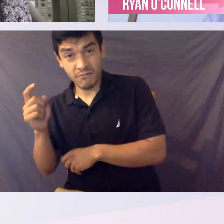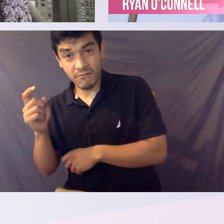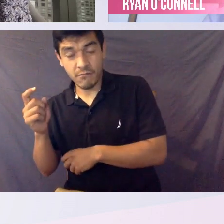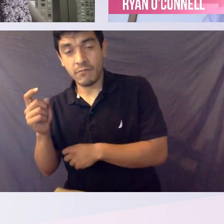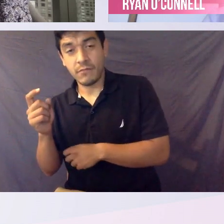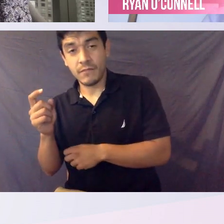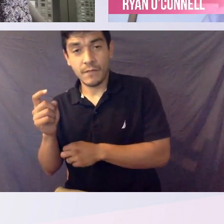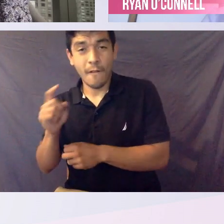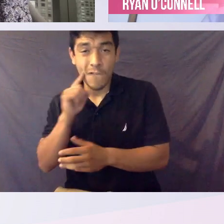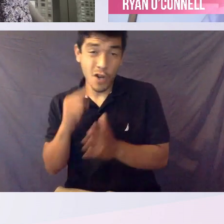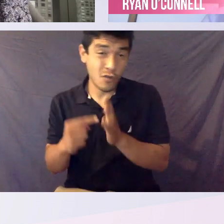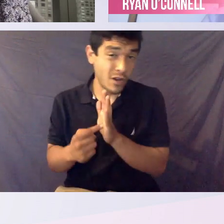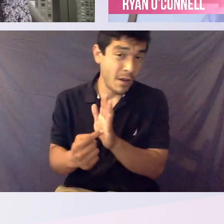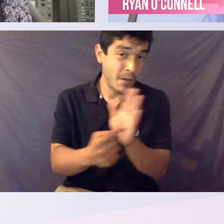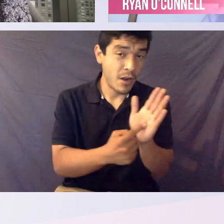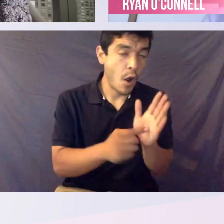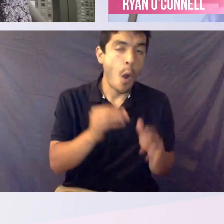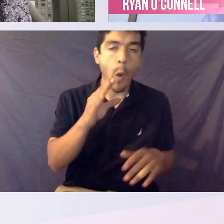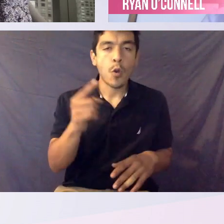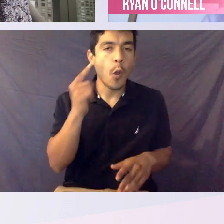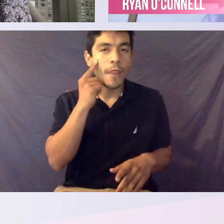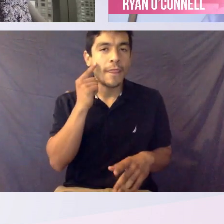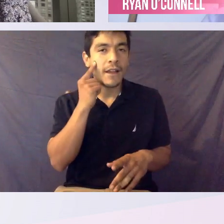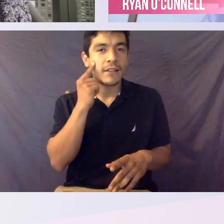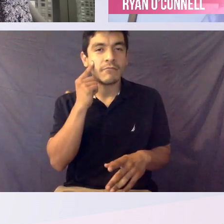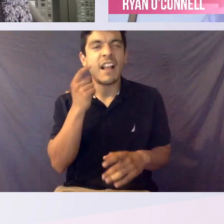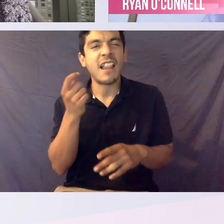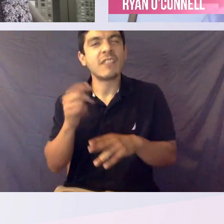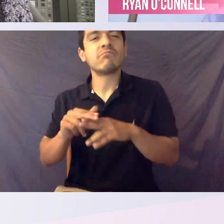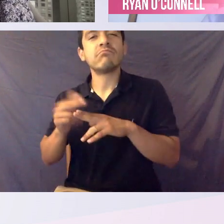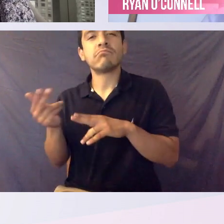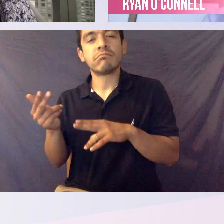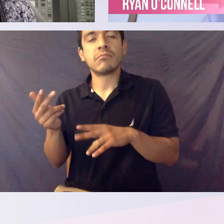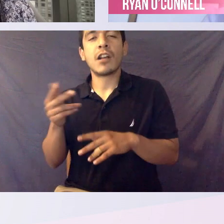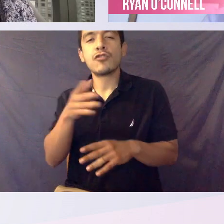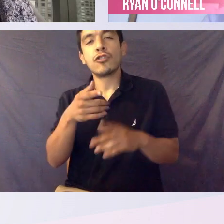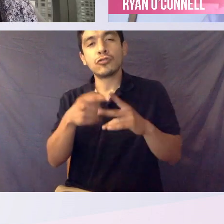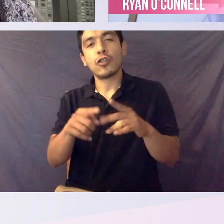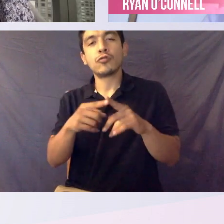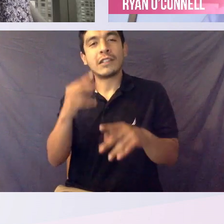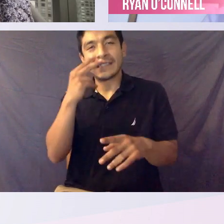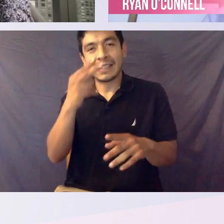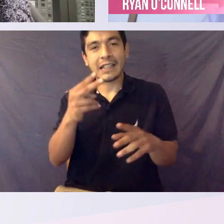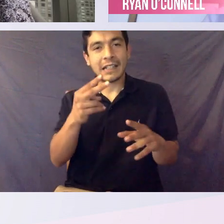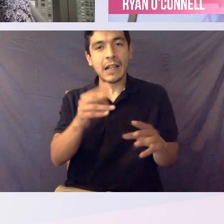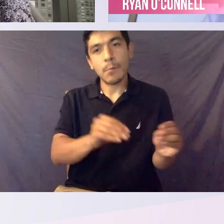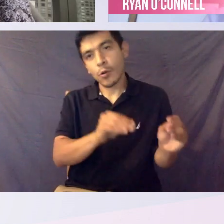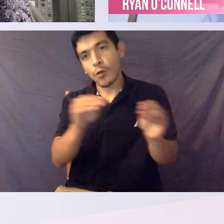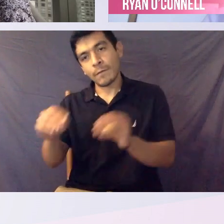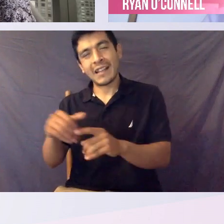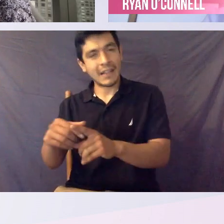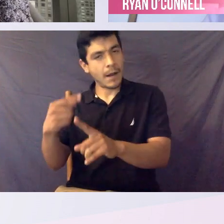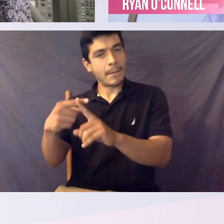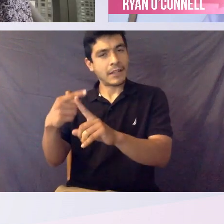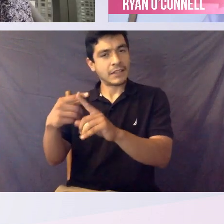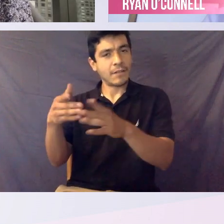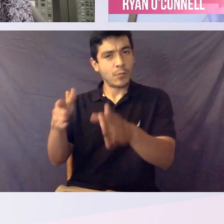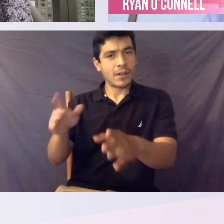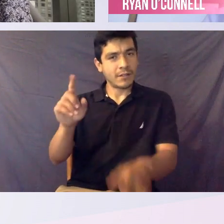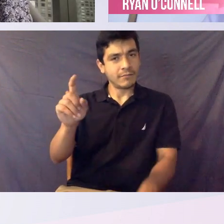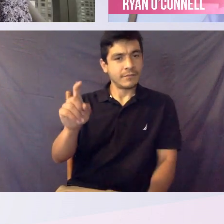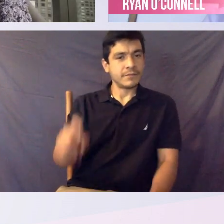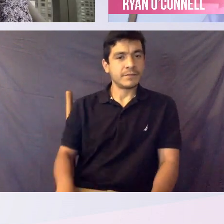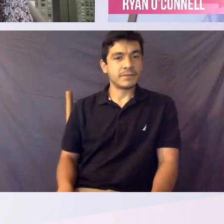of representation on screen? Or do you think that you're starting to see movement in a positive direction? Oh my gosh, I am